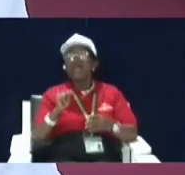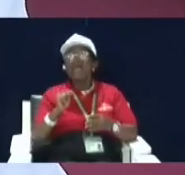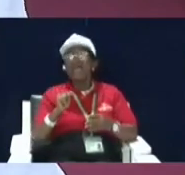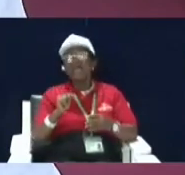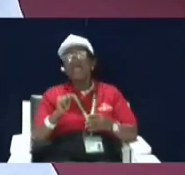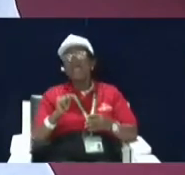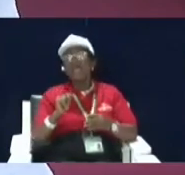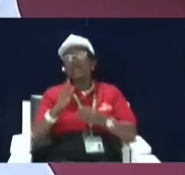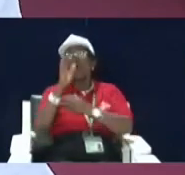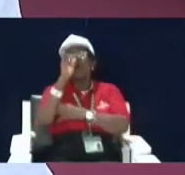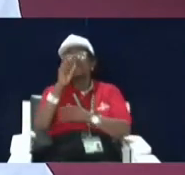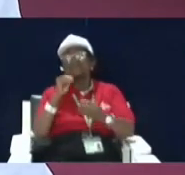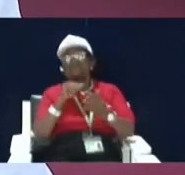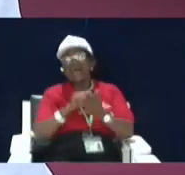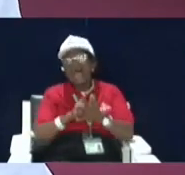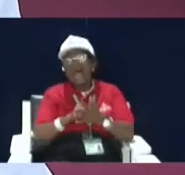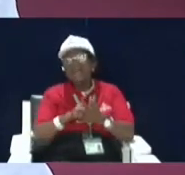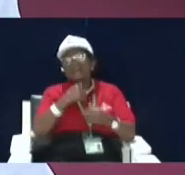Tonight,